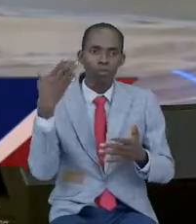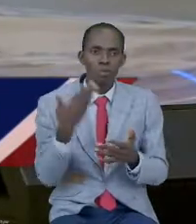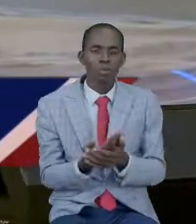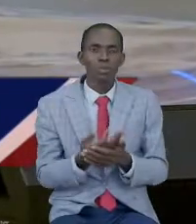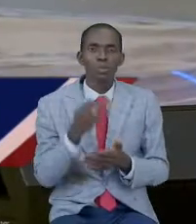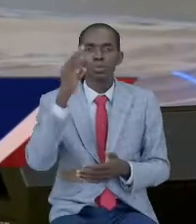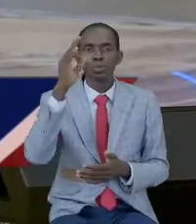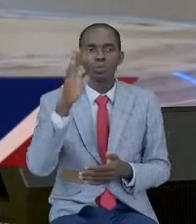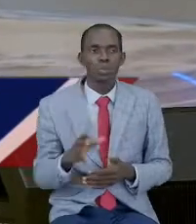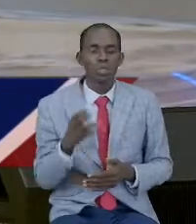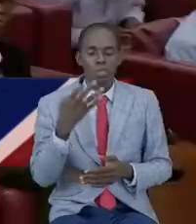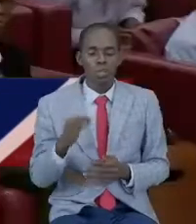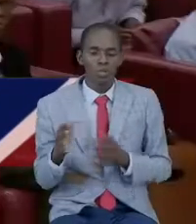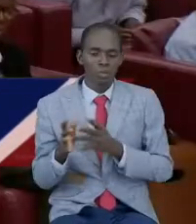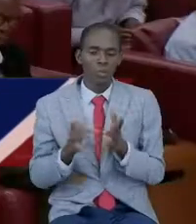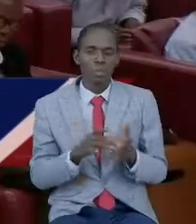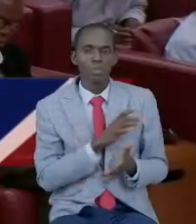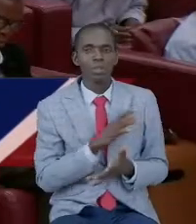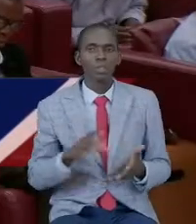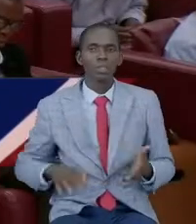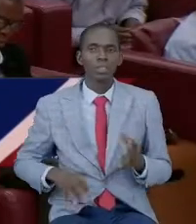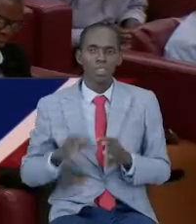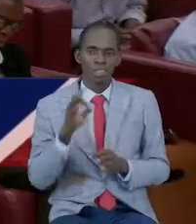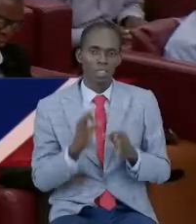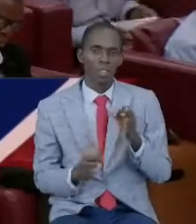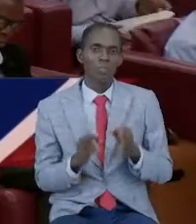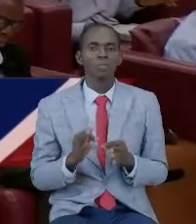of Jesus Christ. If